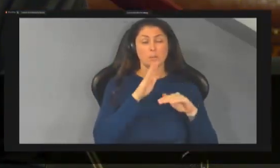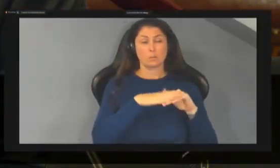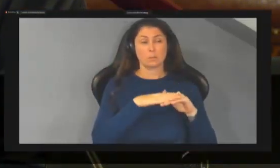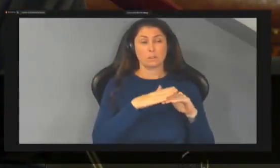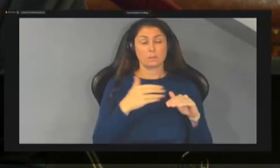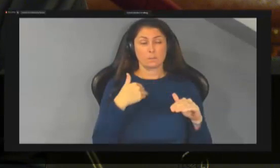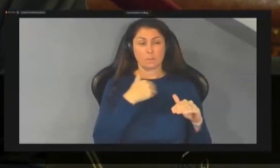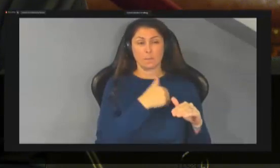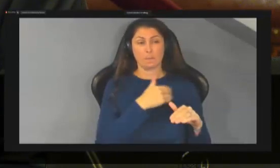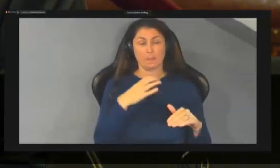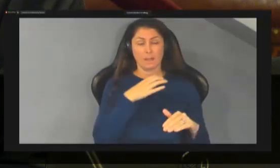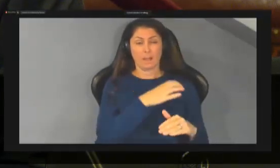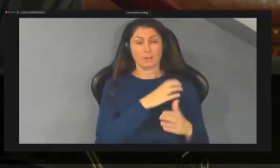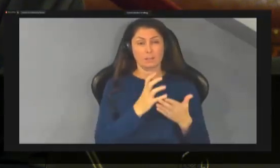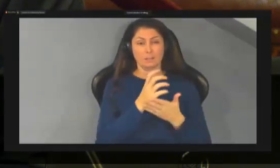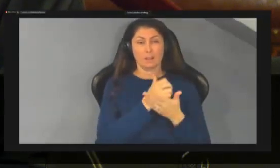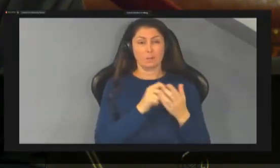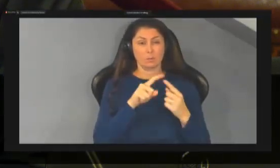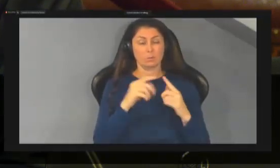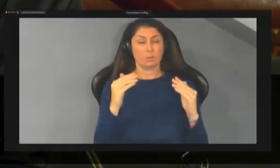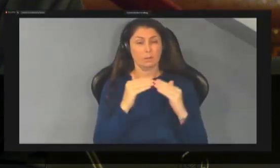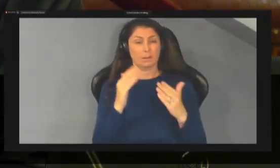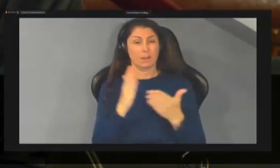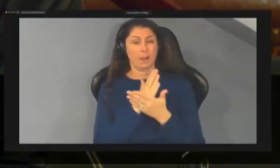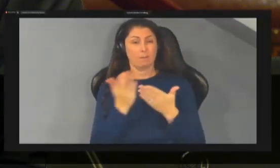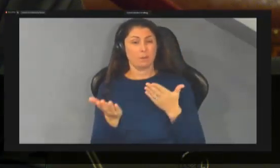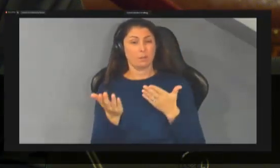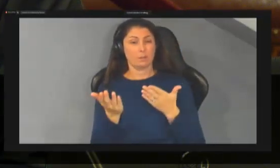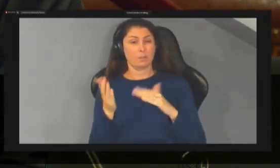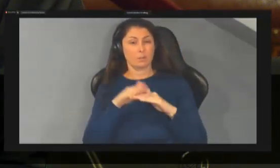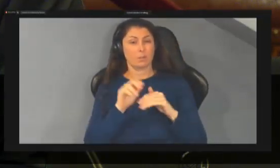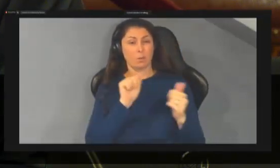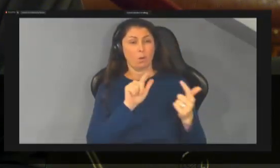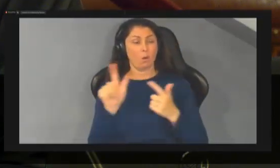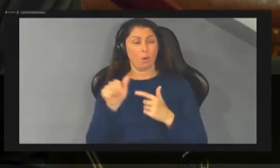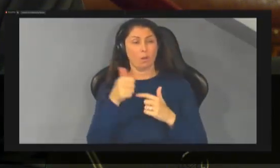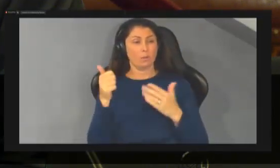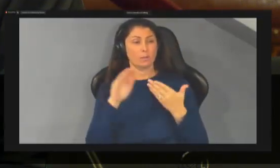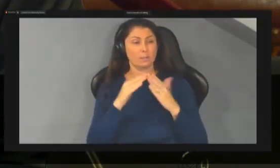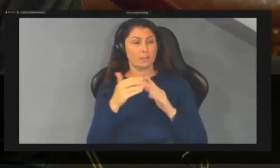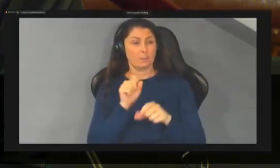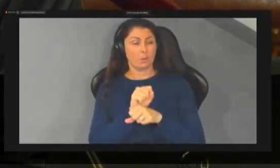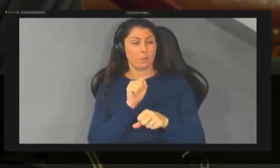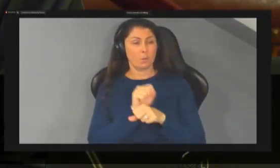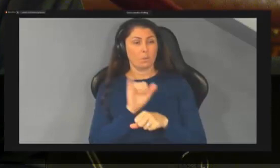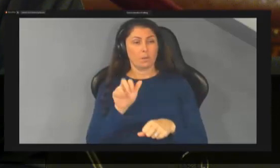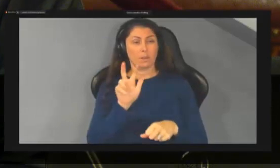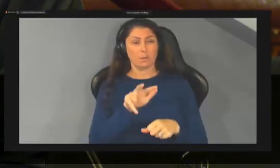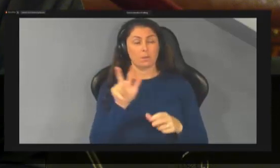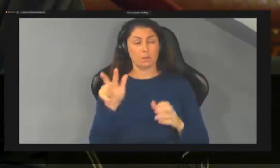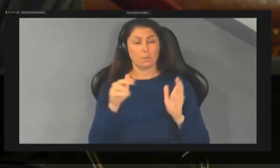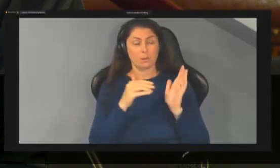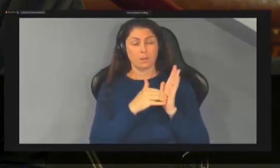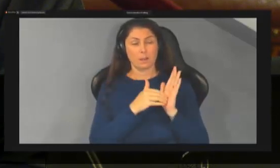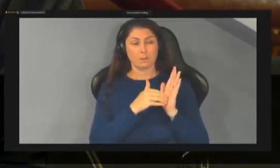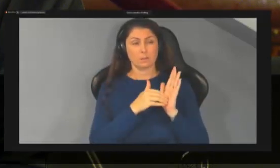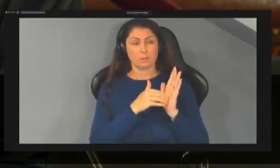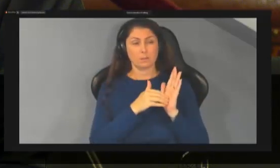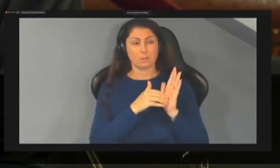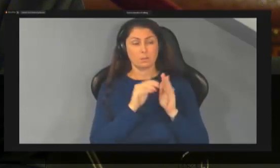of council salaries to equal the average increase of all other city employees, which is